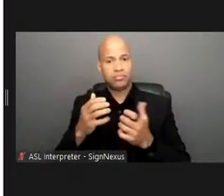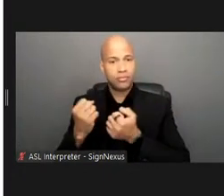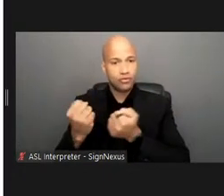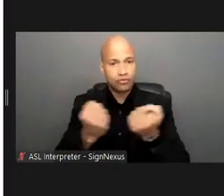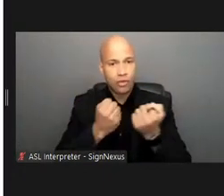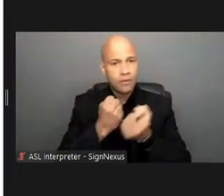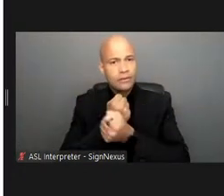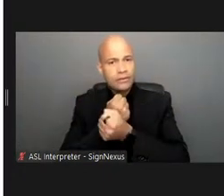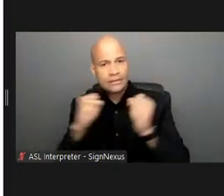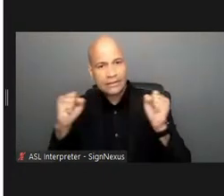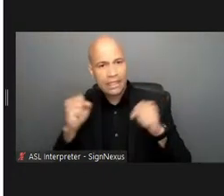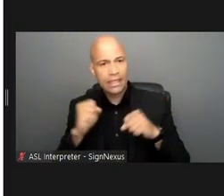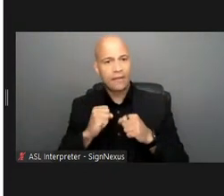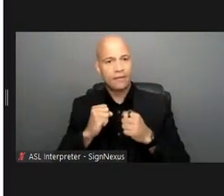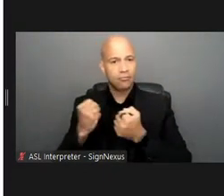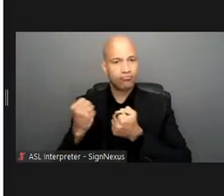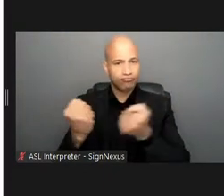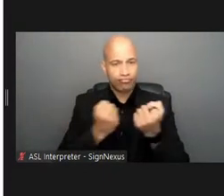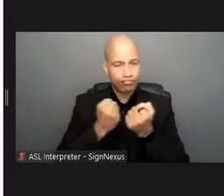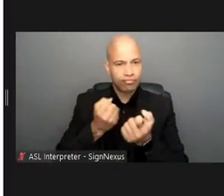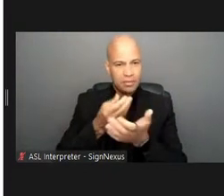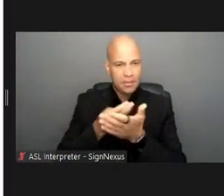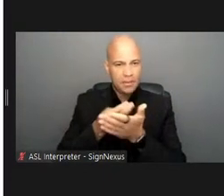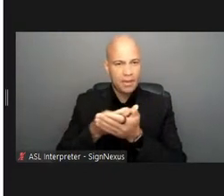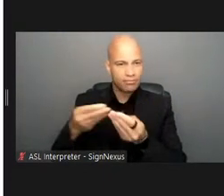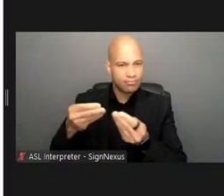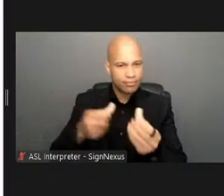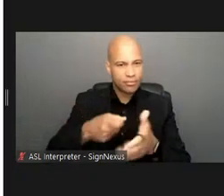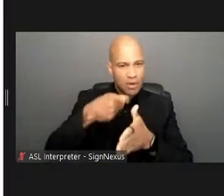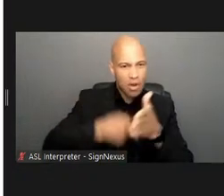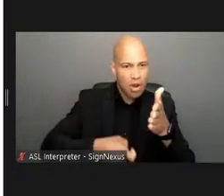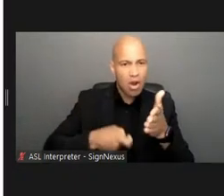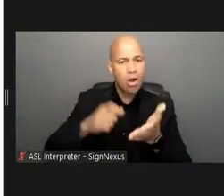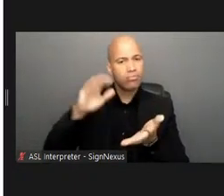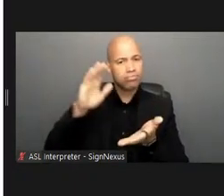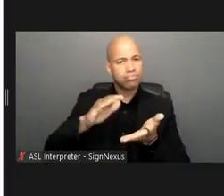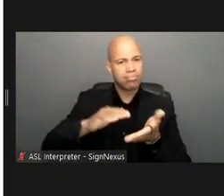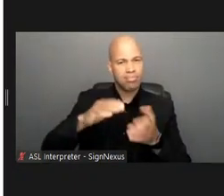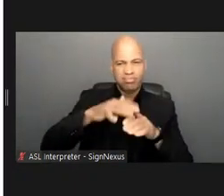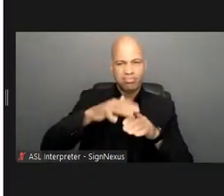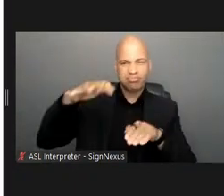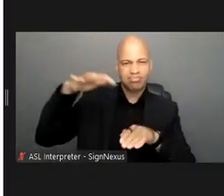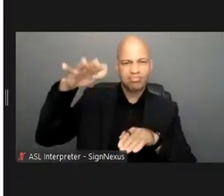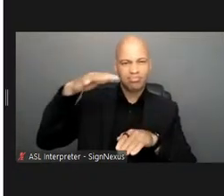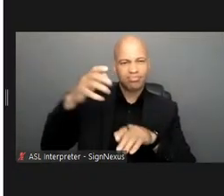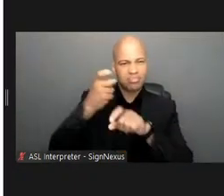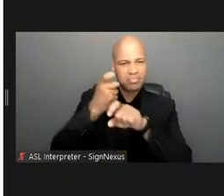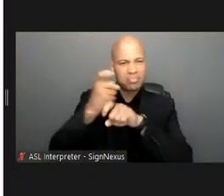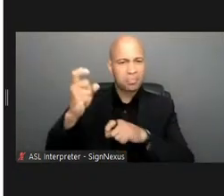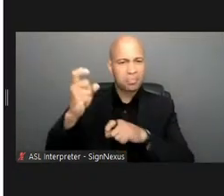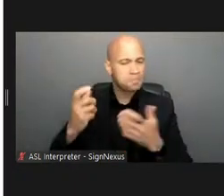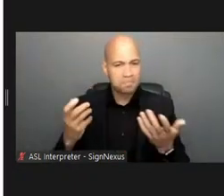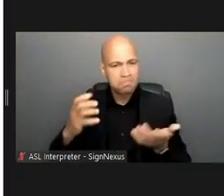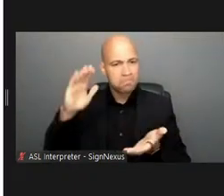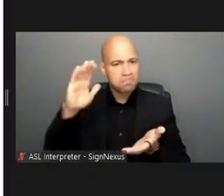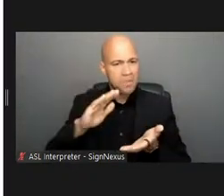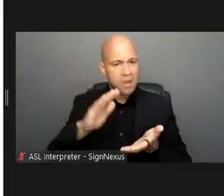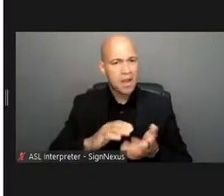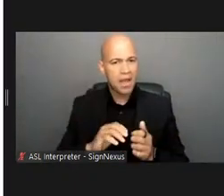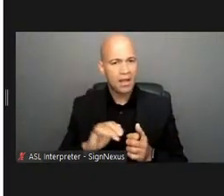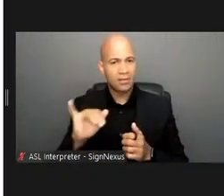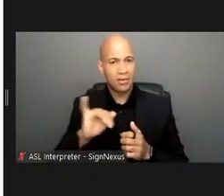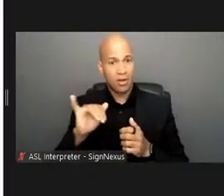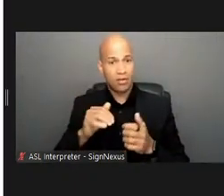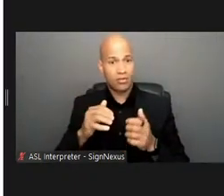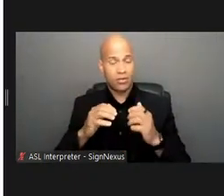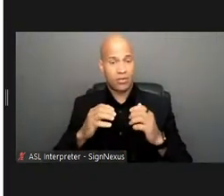reduced vehicle operating costs and reduced emissions would occur from the project there would be no adverse effects on neighborhood character or access